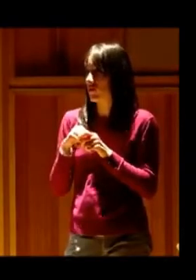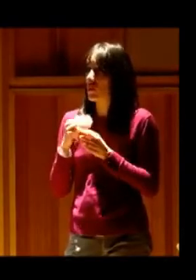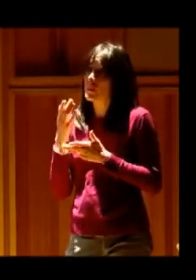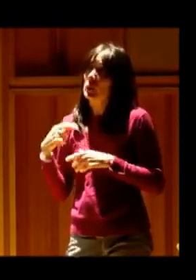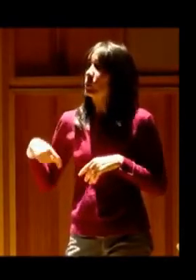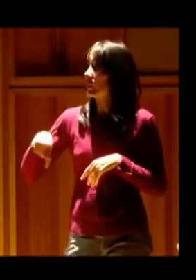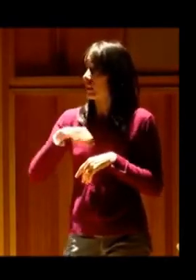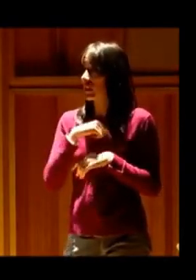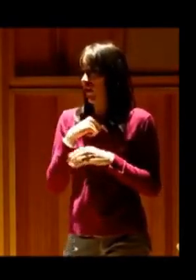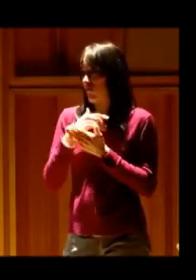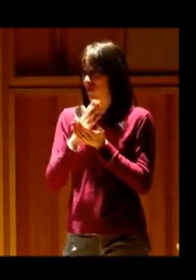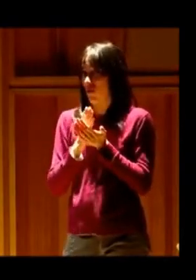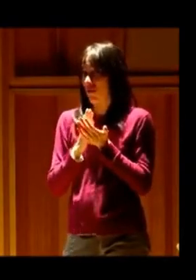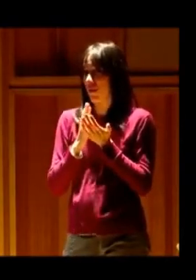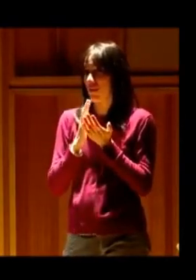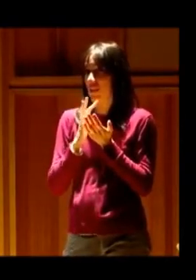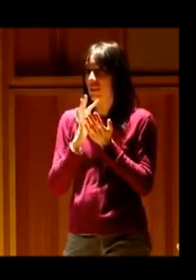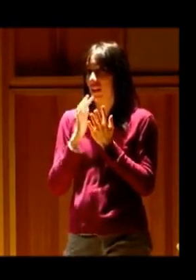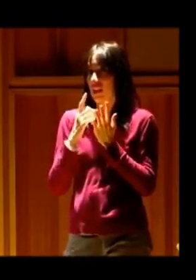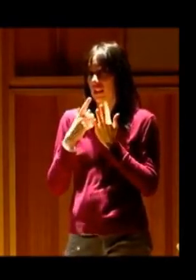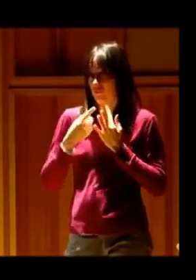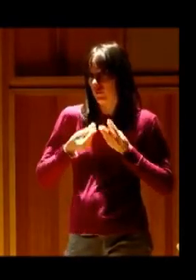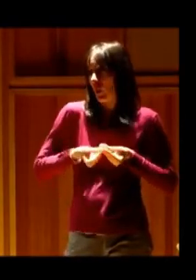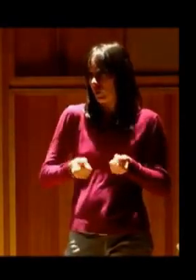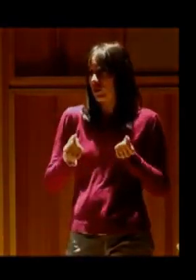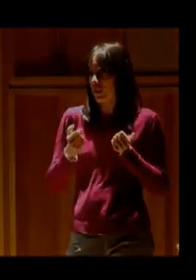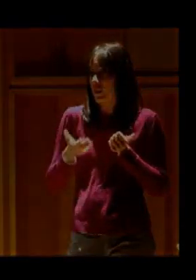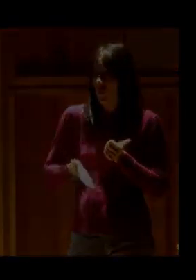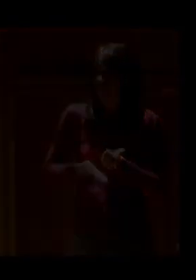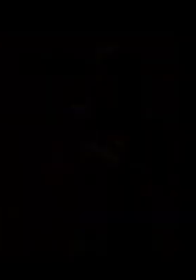we are part of the missing link. We are part of the solution to closing the...